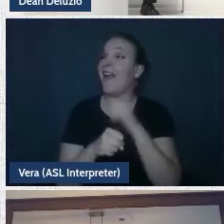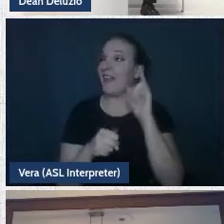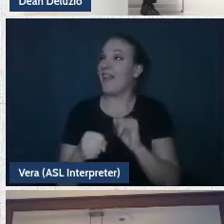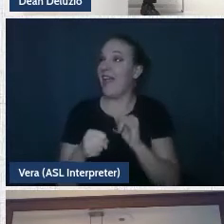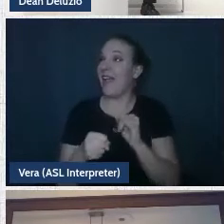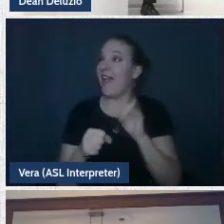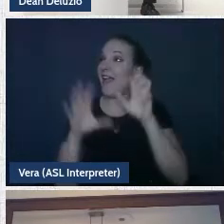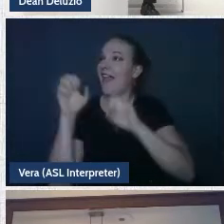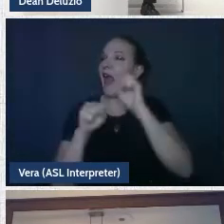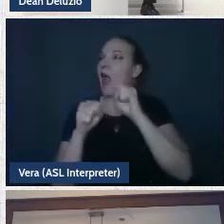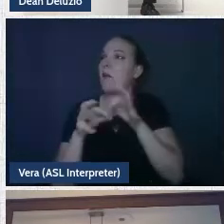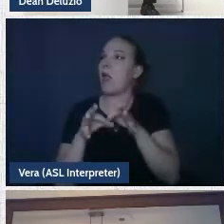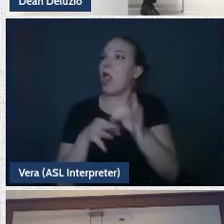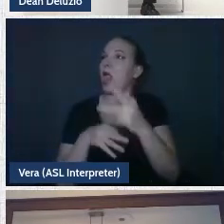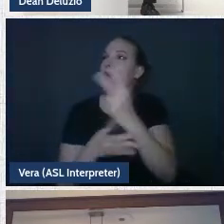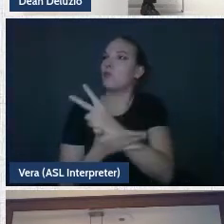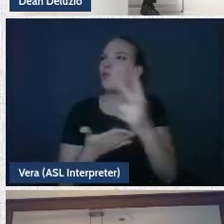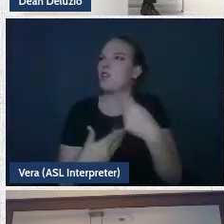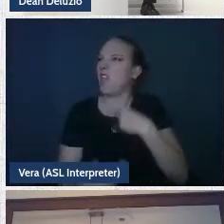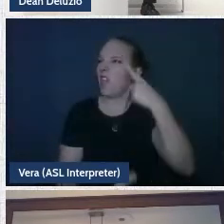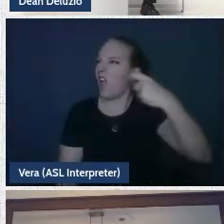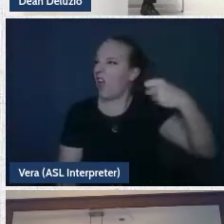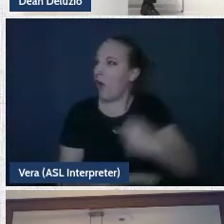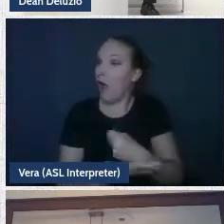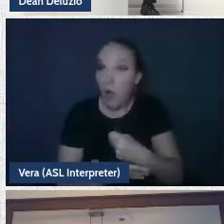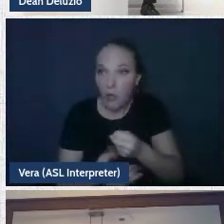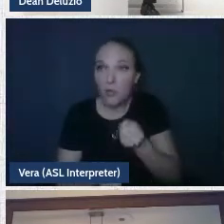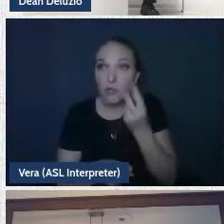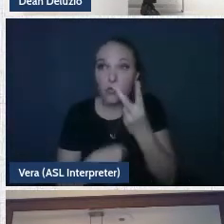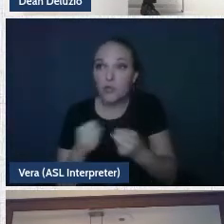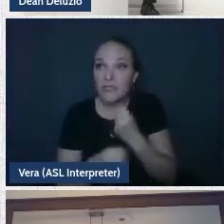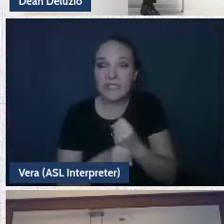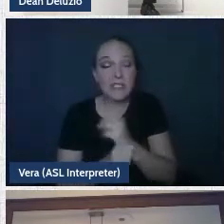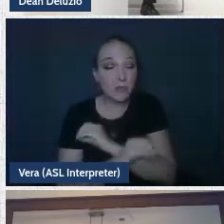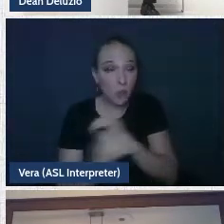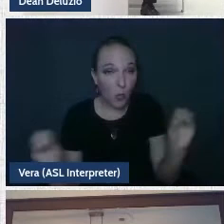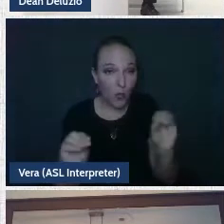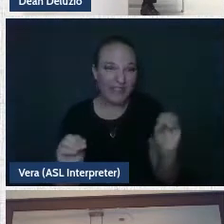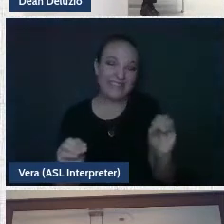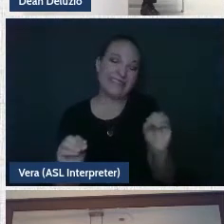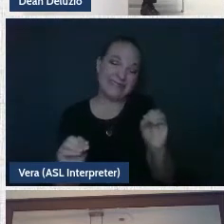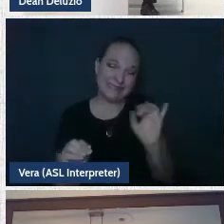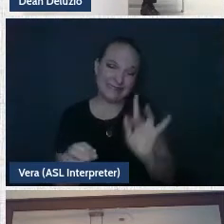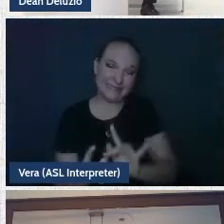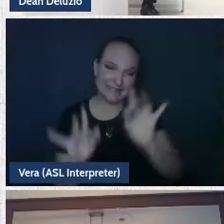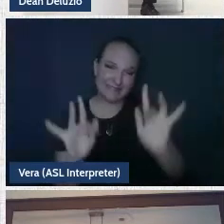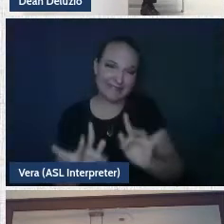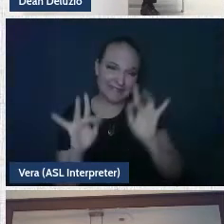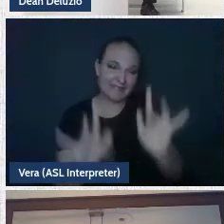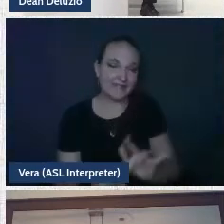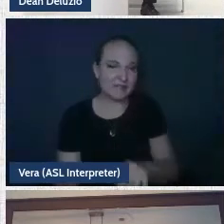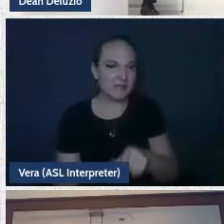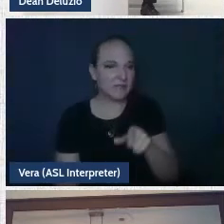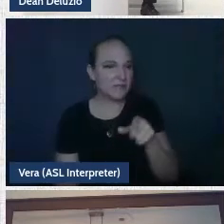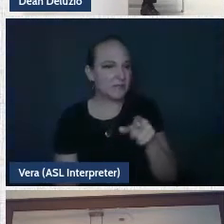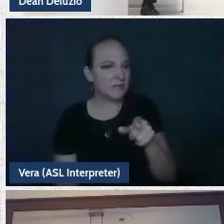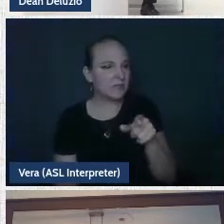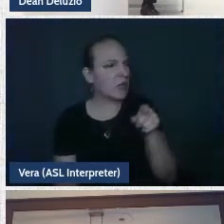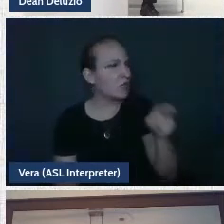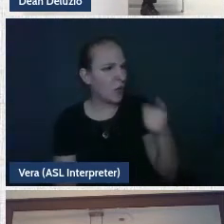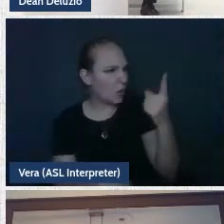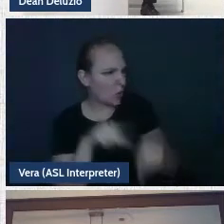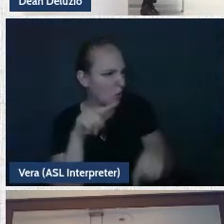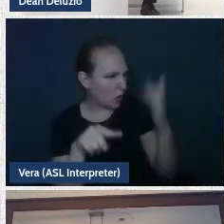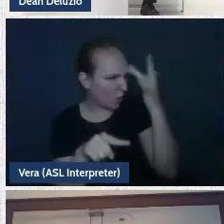years. You guys did it. Yeah, you couldn't climb it the first time you tried. Is that right, Christy? Weather was involved, wasn't it? That